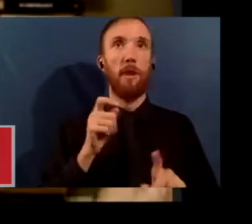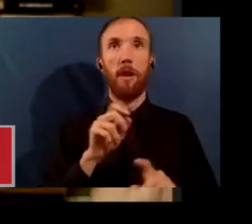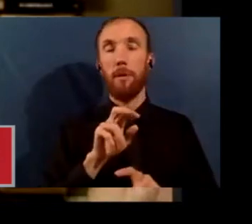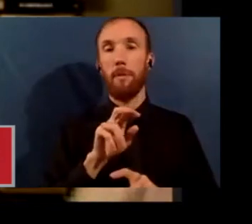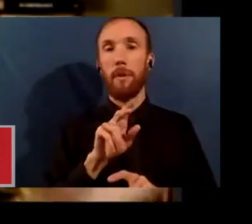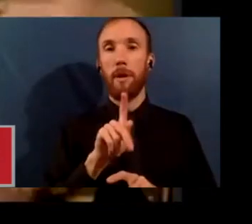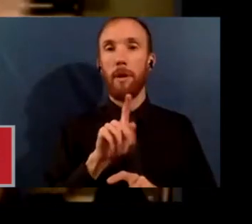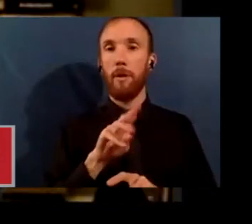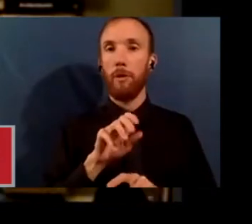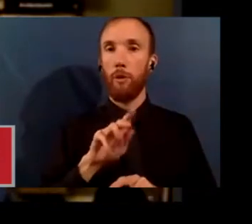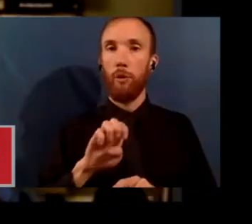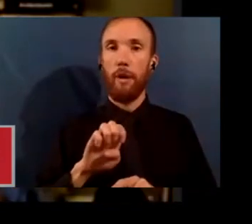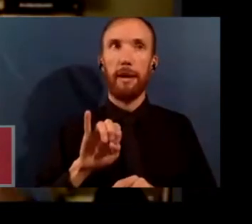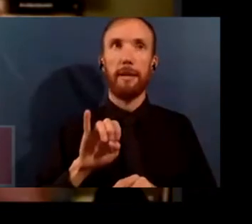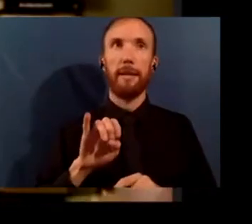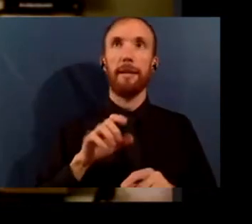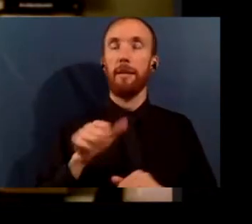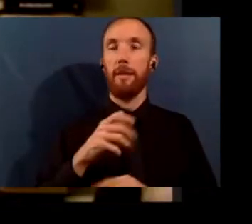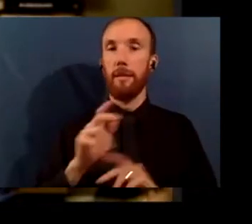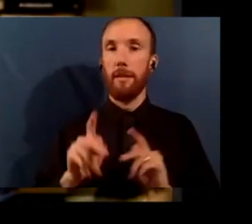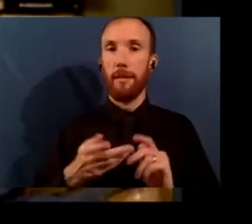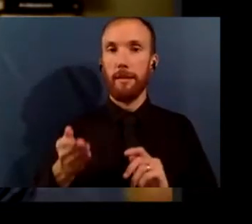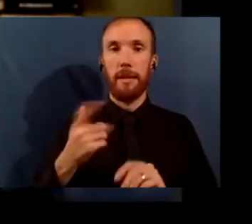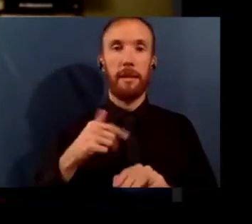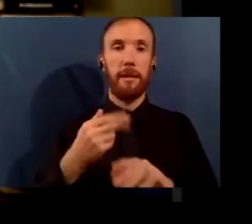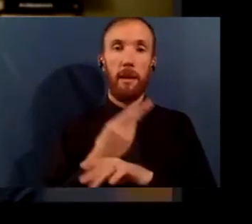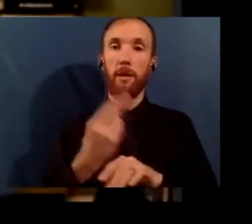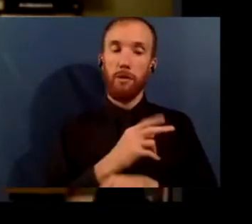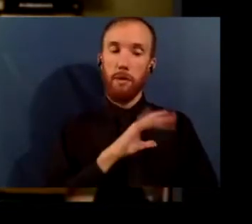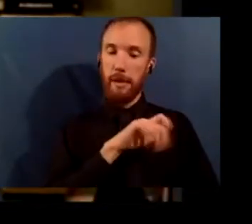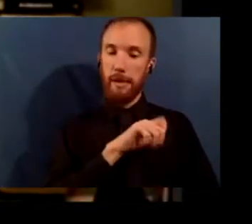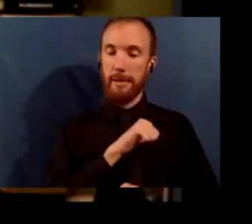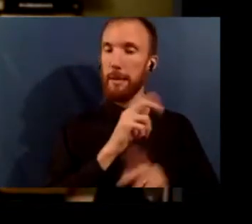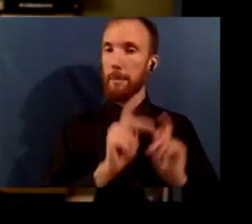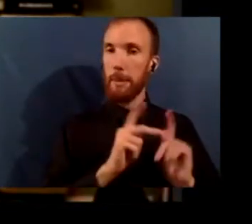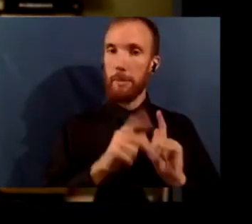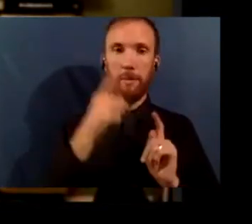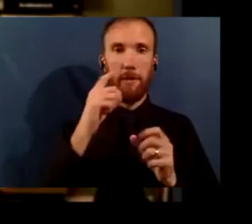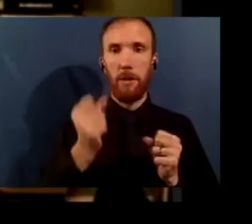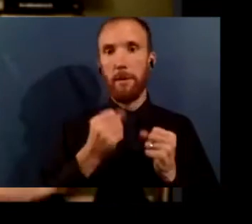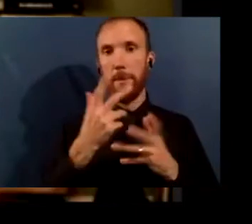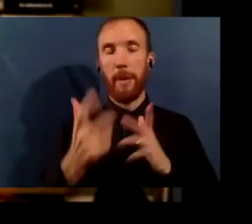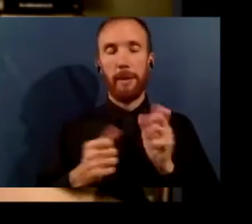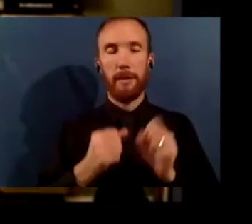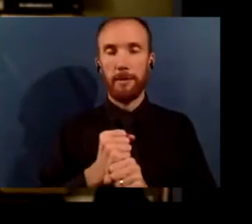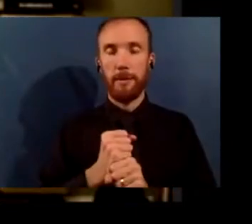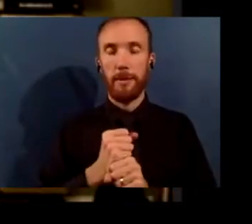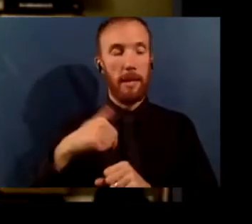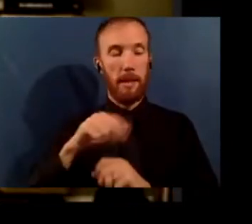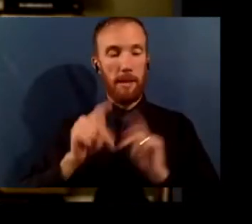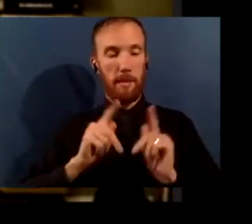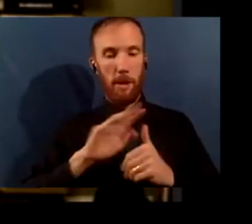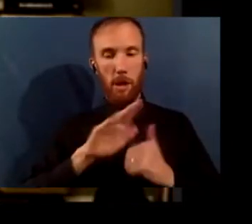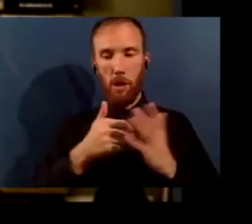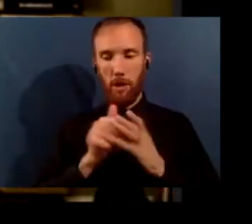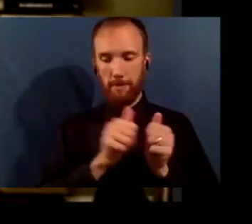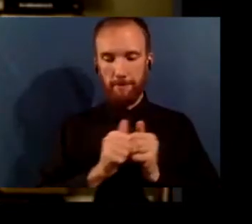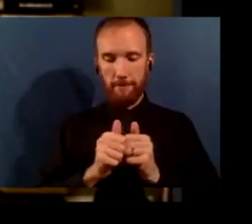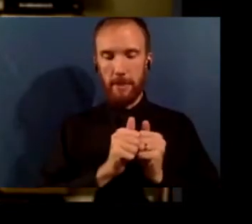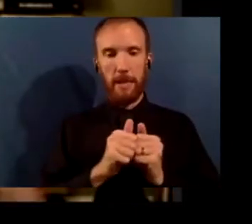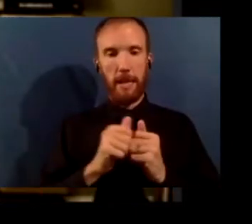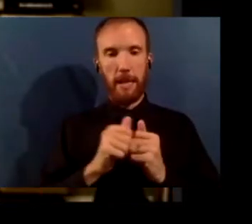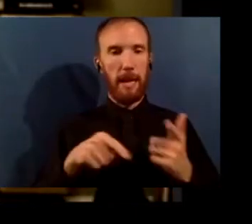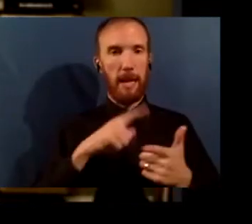used Palestinian skilled labor for generations, all these people basically came together and they create these organizations.